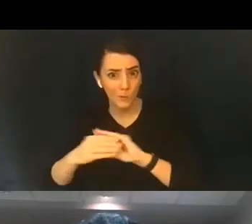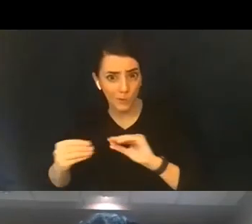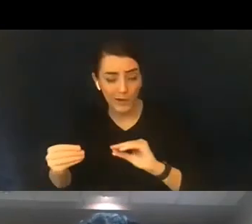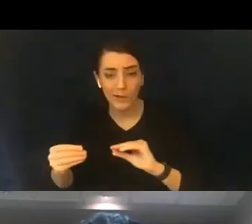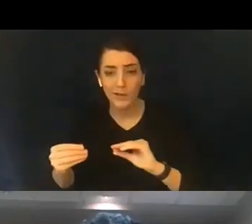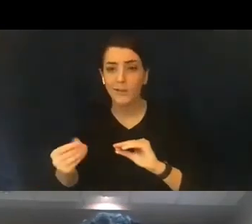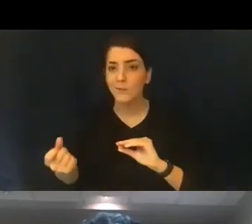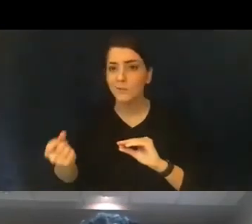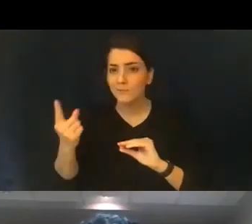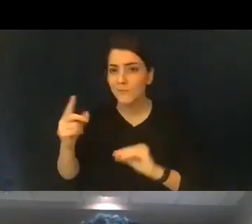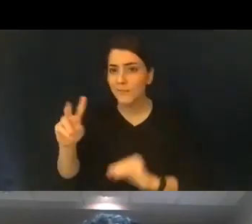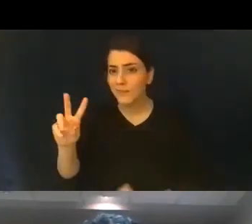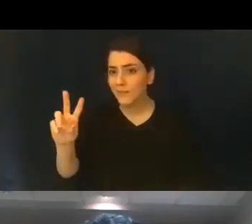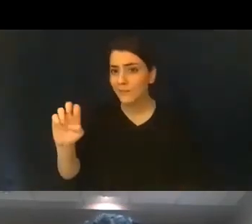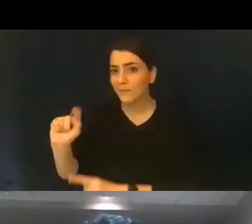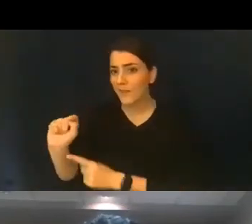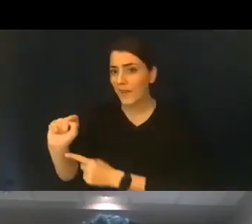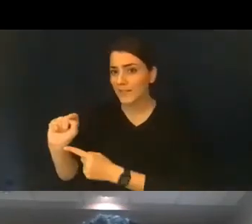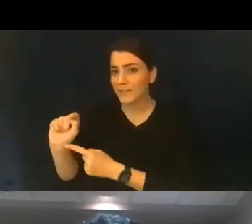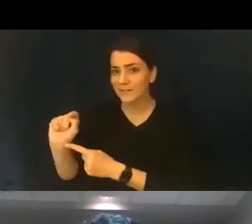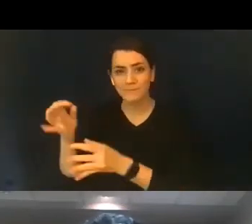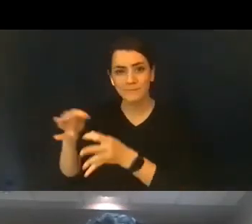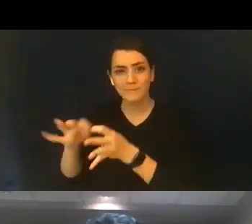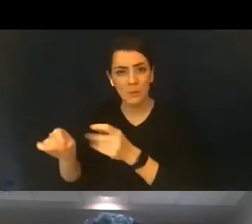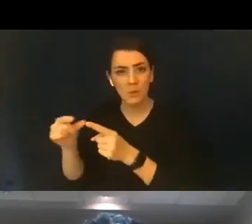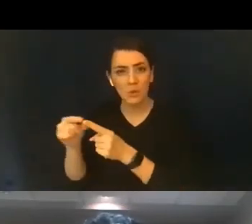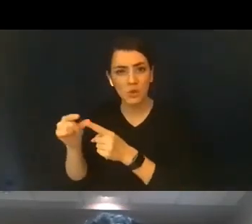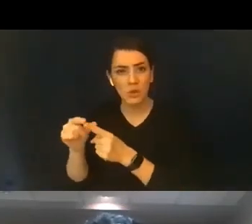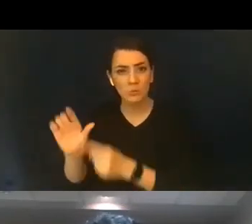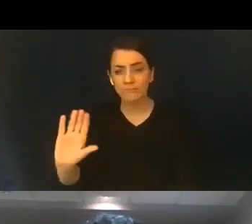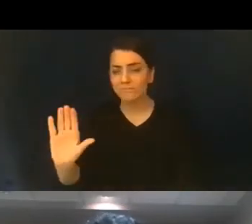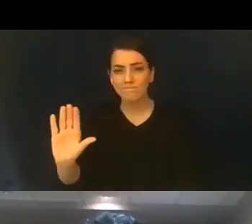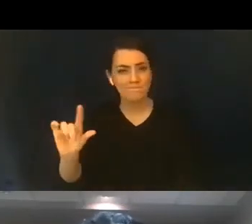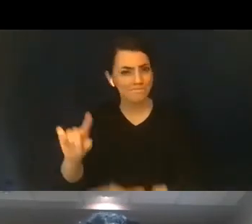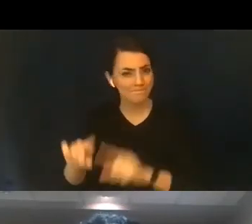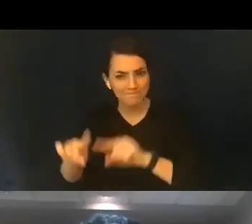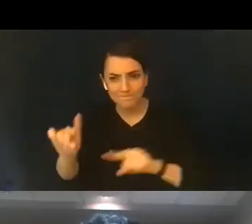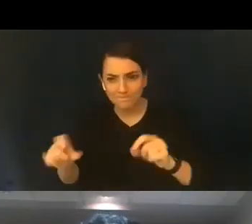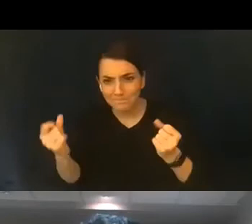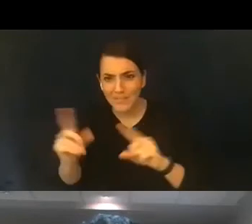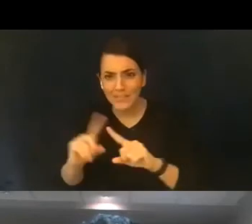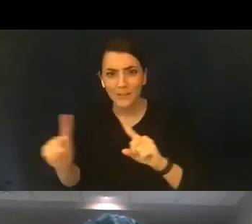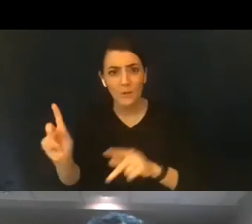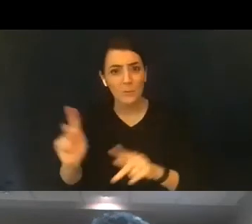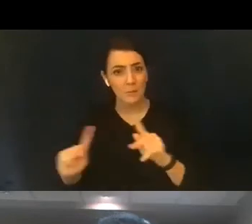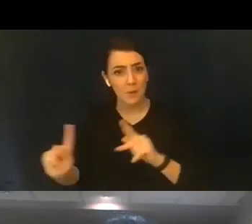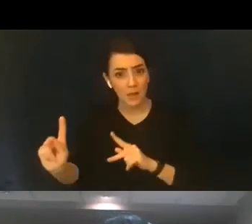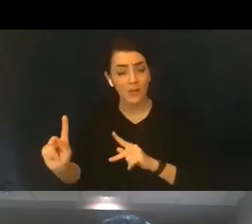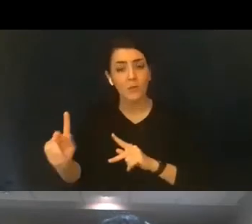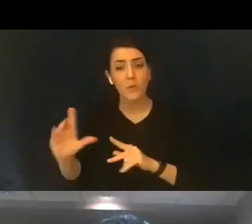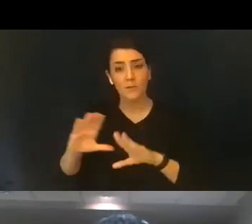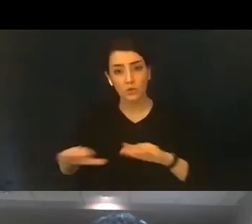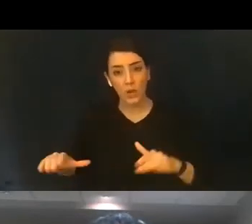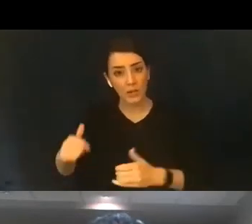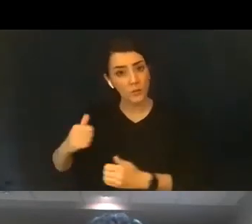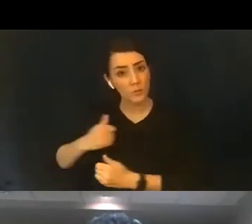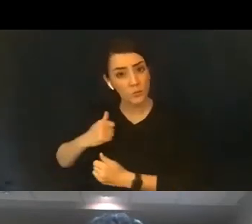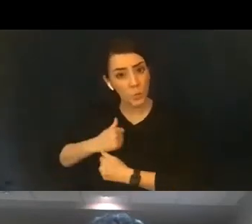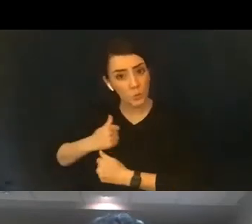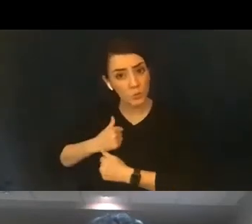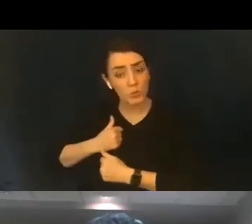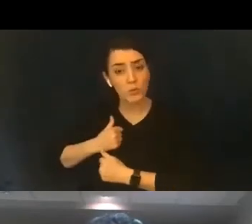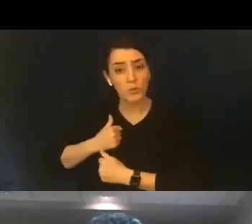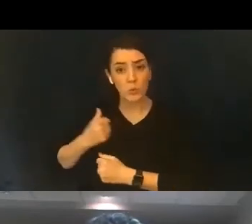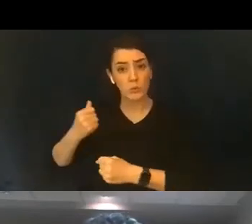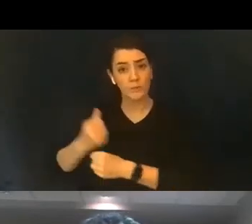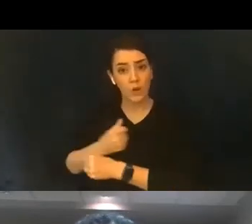You have the veterans who were child soldiers fighting for the communists. And you have veterans who were fighting, who